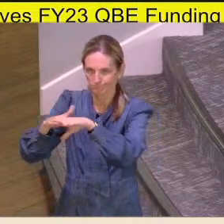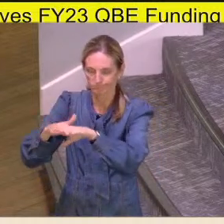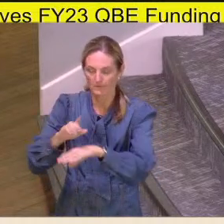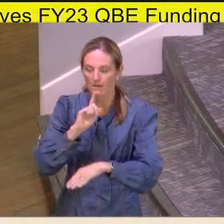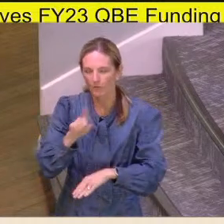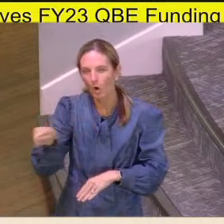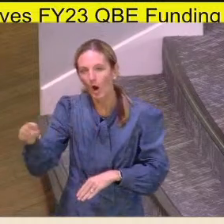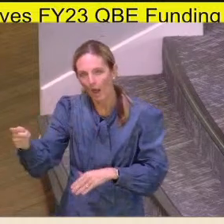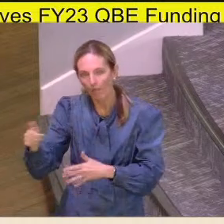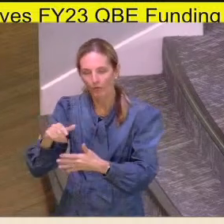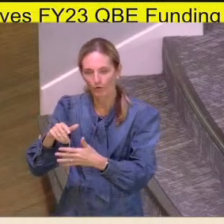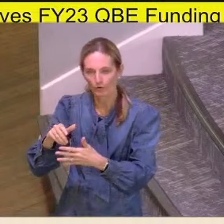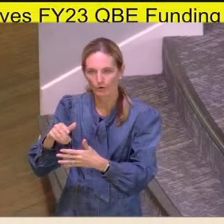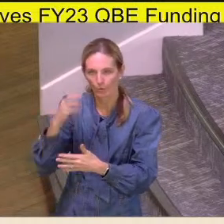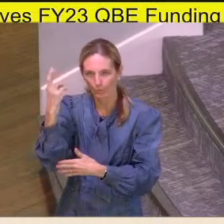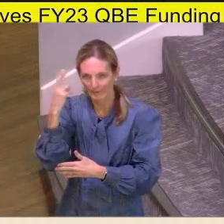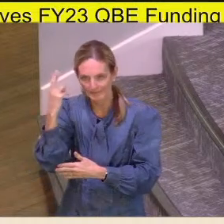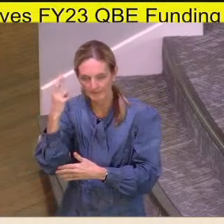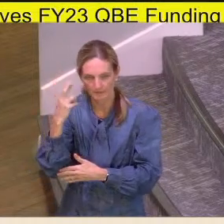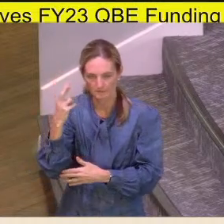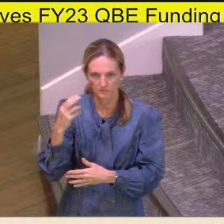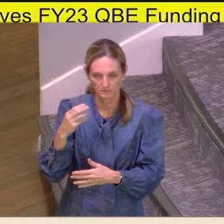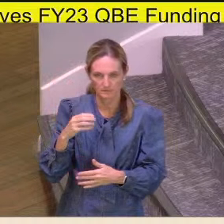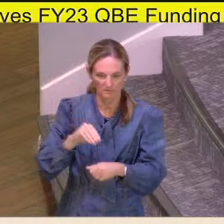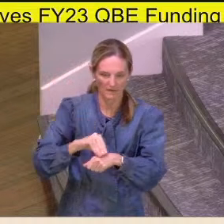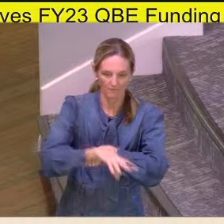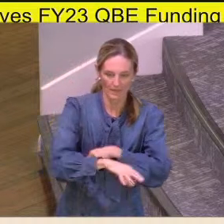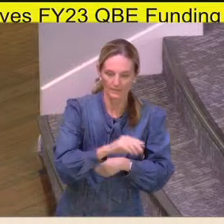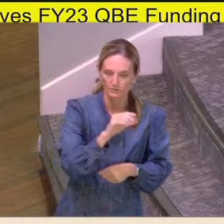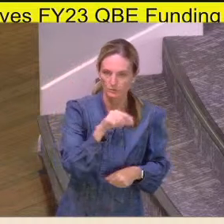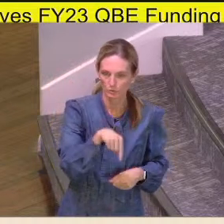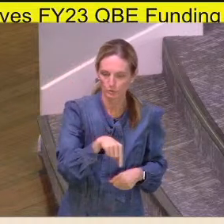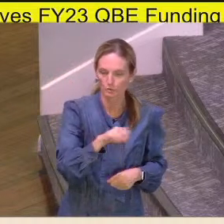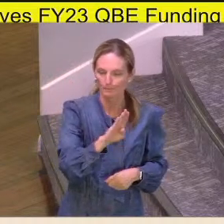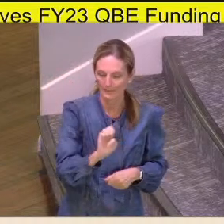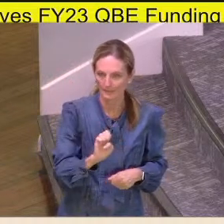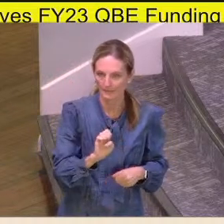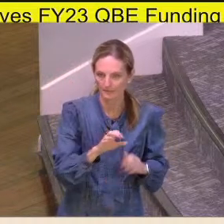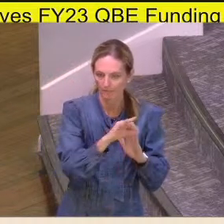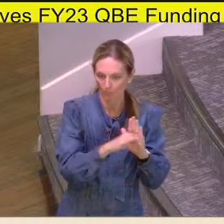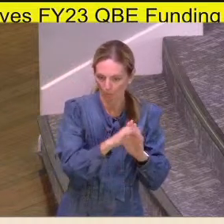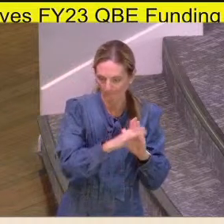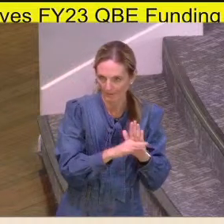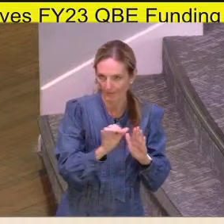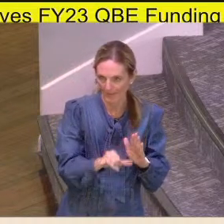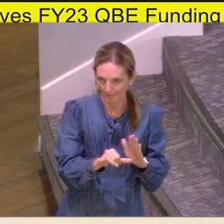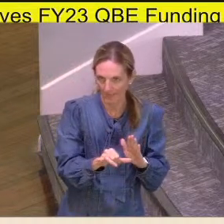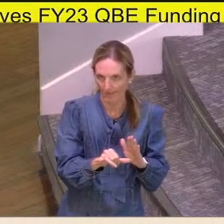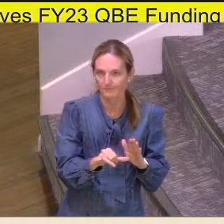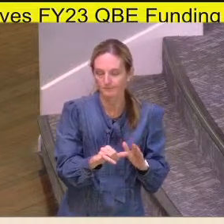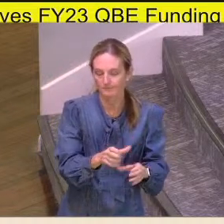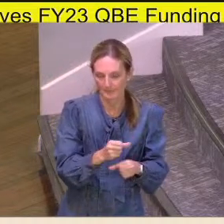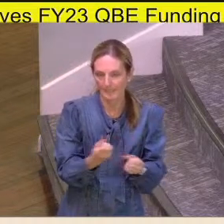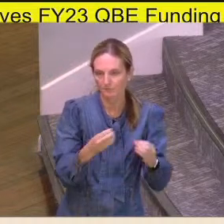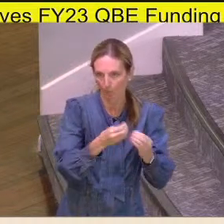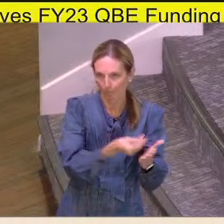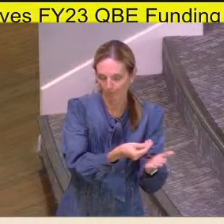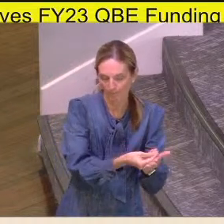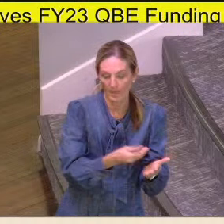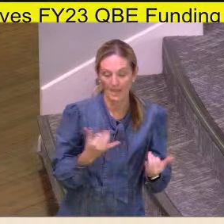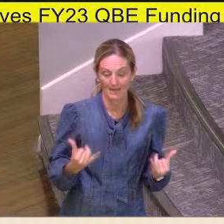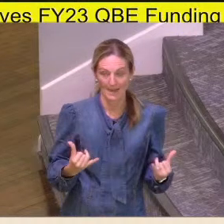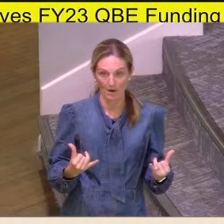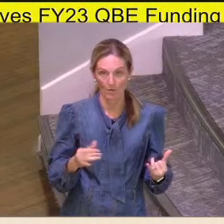other factors that come into play with that QBE formula, which will result in additional dollars. One thing to